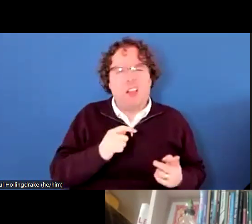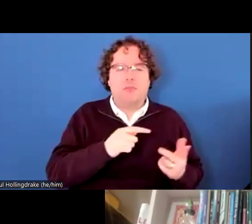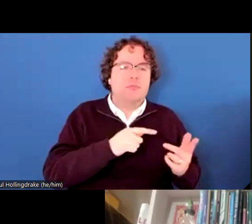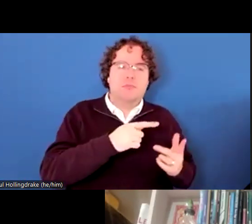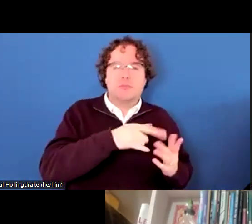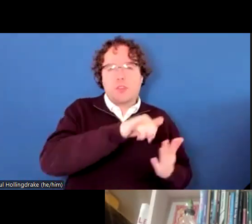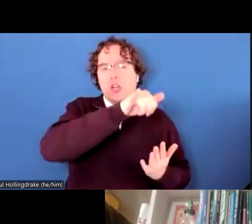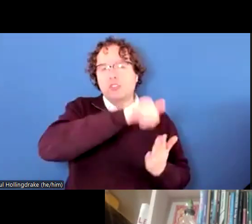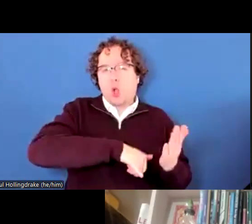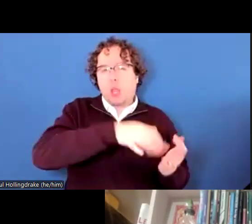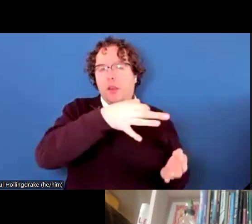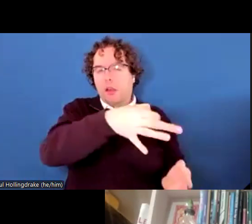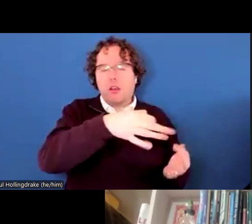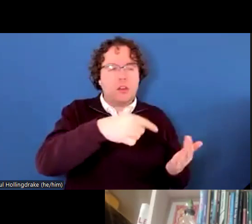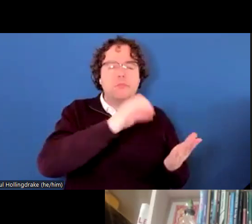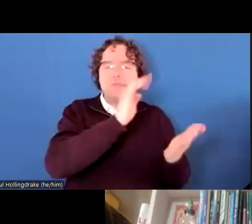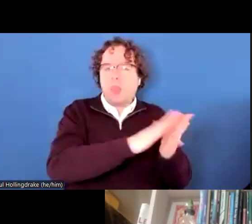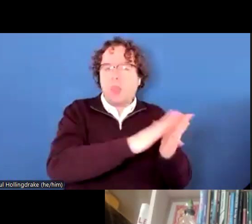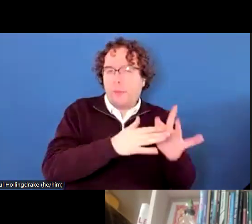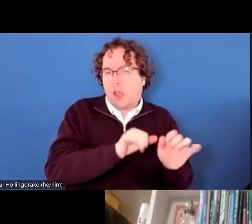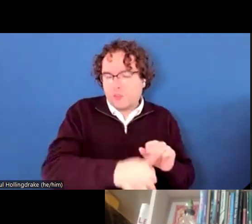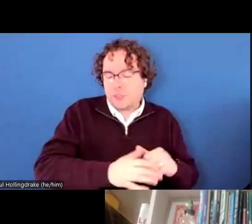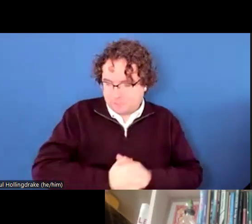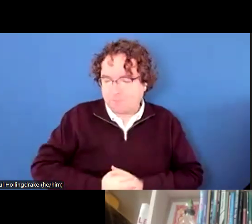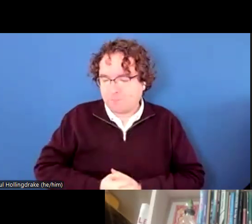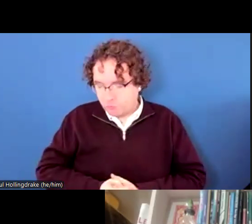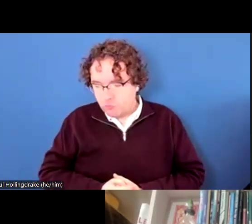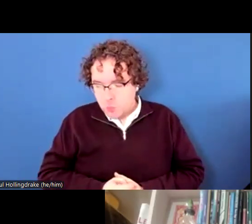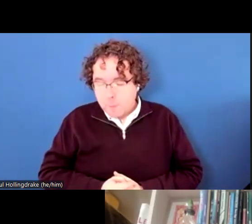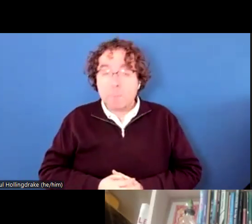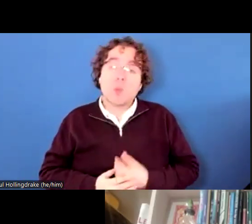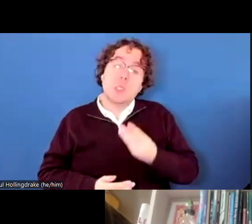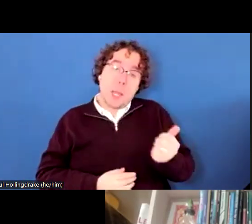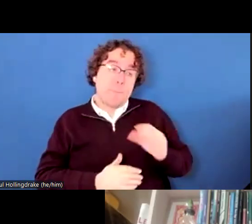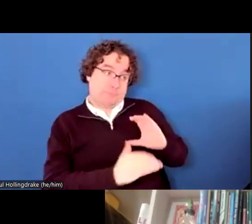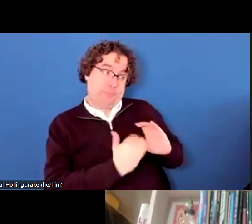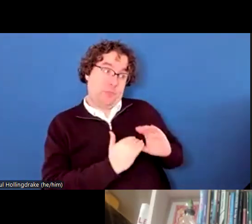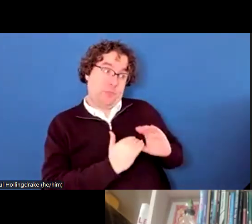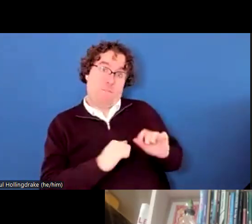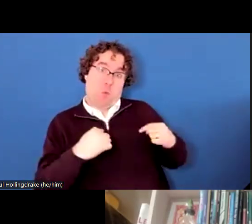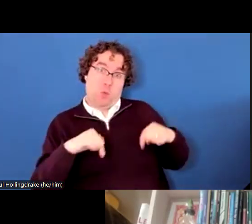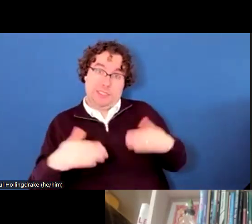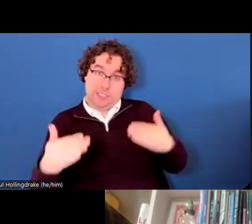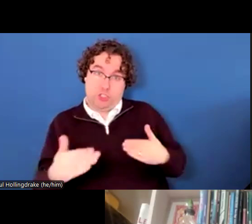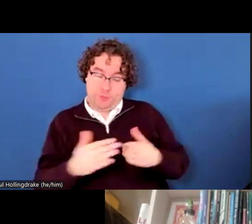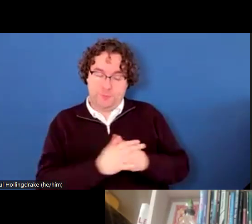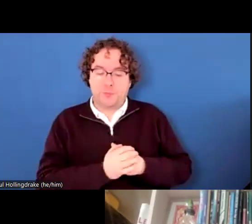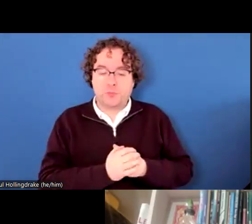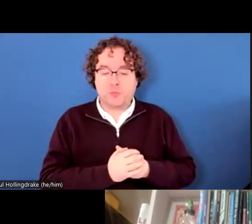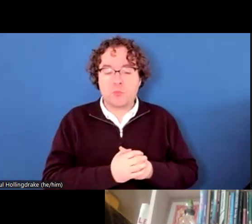on the website afterwards. So a couple that were submitted beforehand. We had some